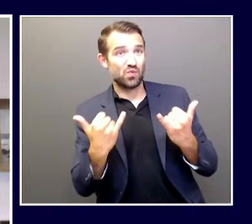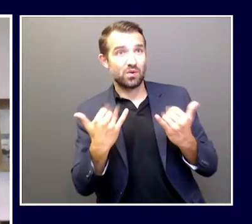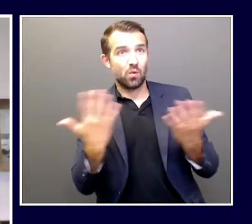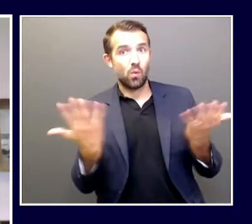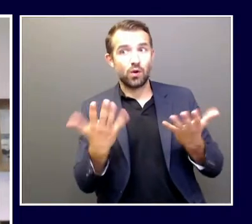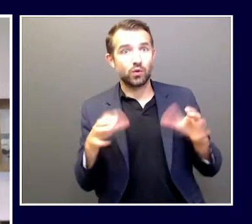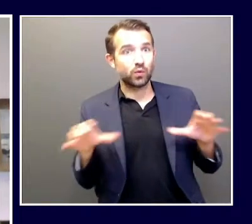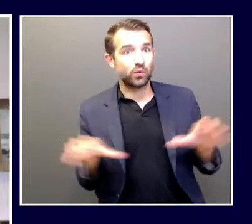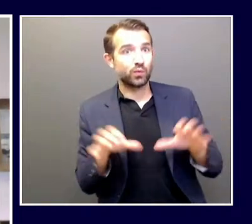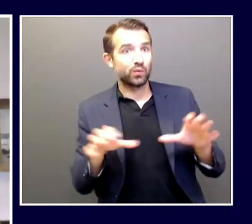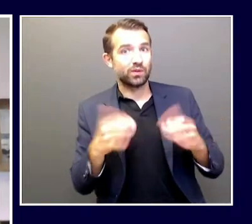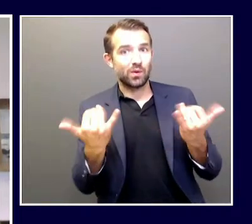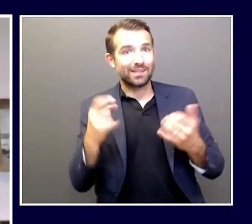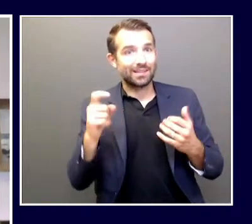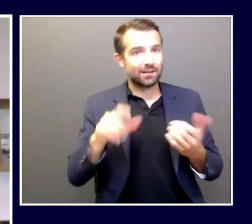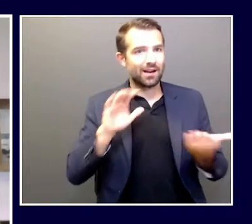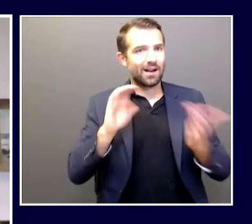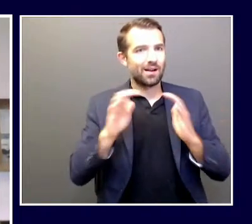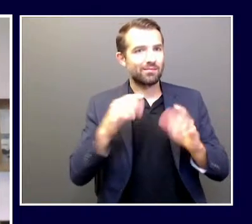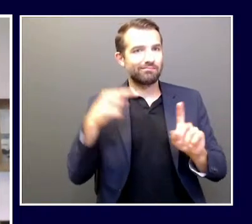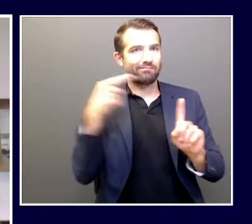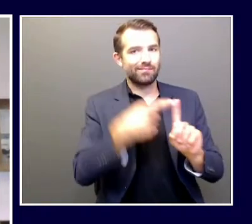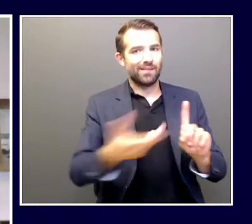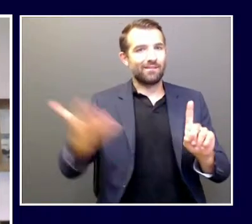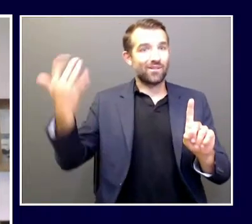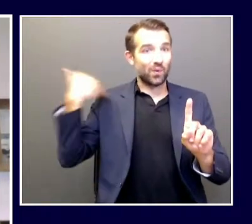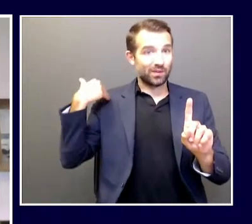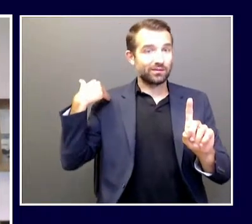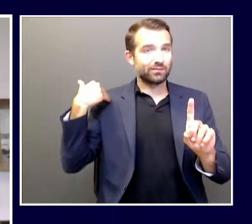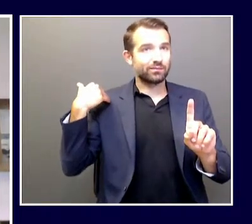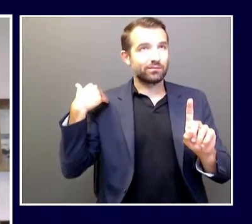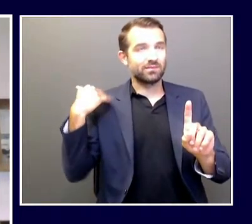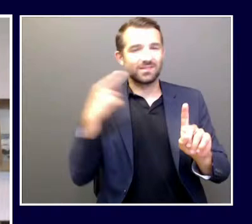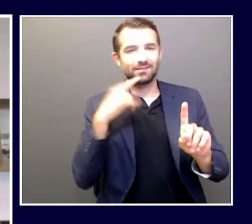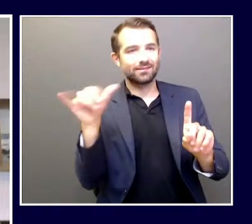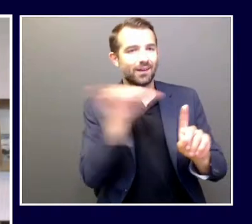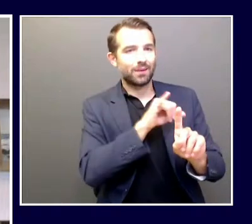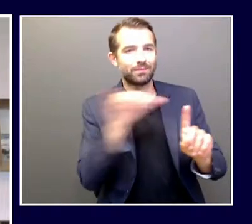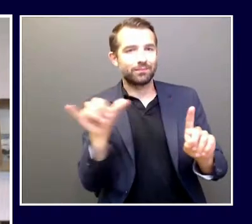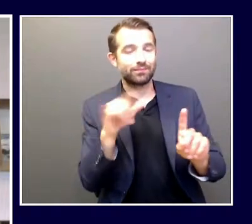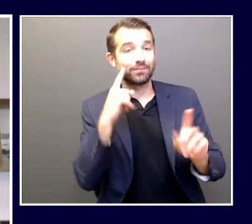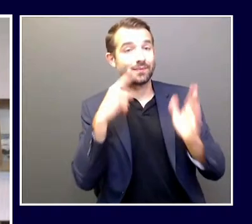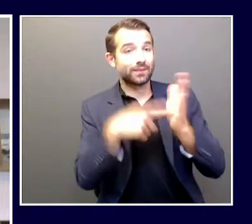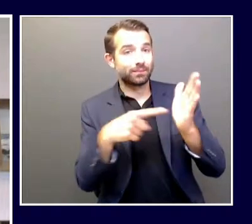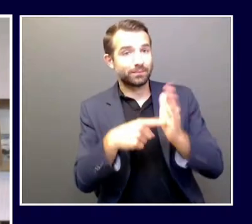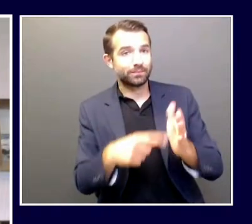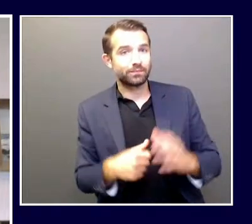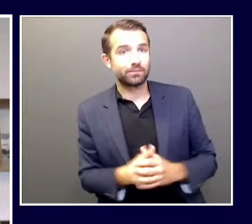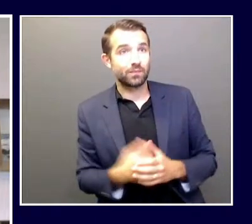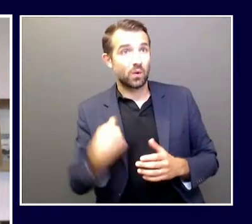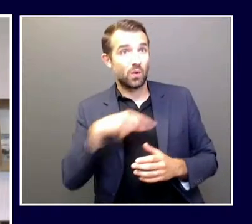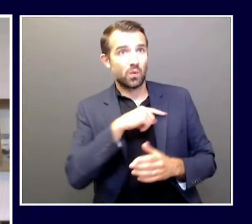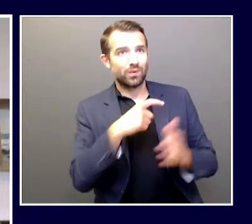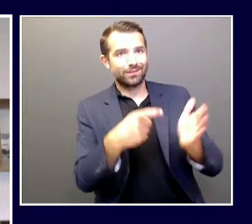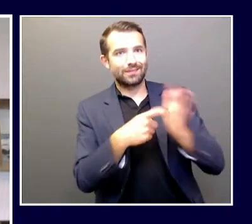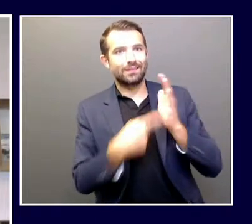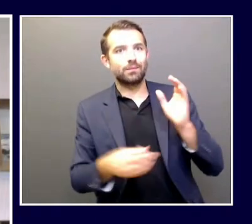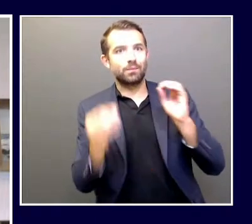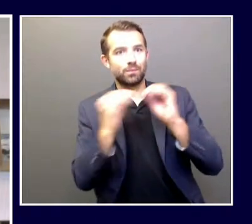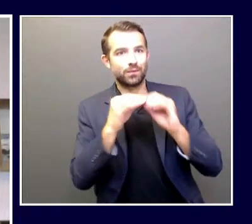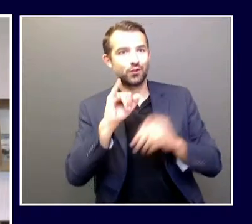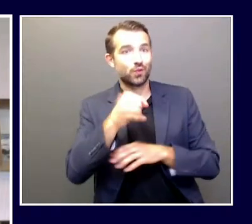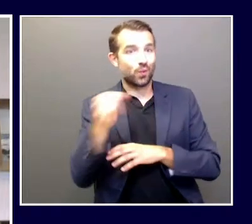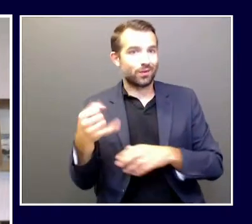secure more Johnson & Johnson vaccine in the state because there's a demand for it, and I wanted to make sure we could satisfy that demand without